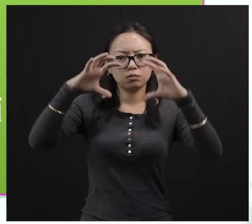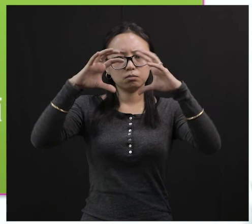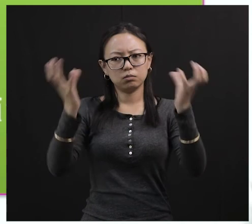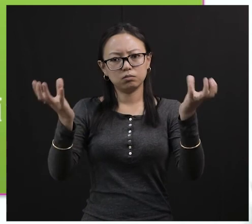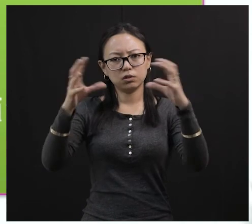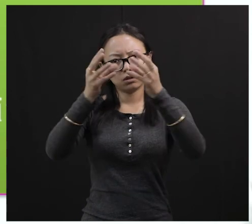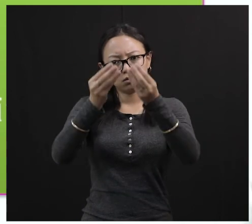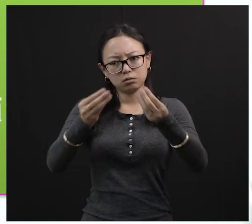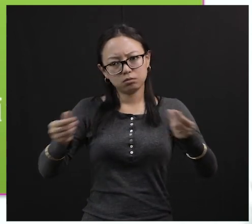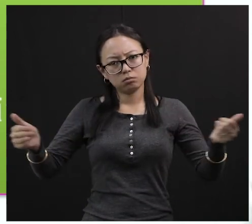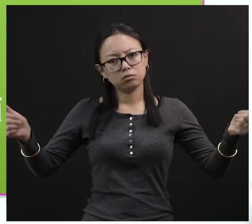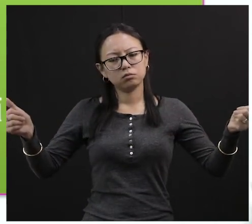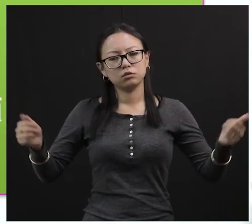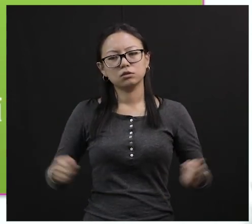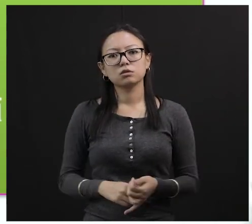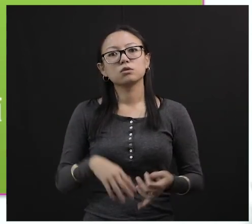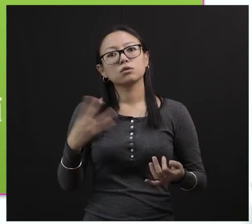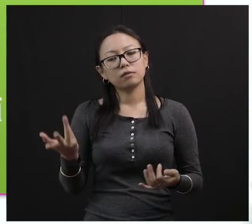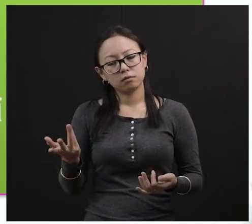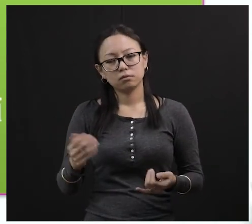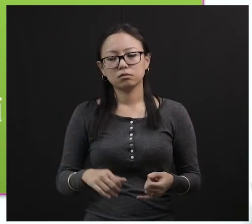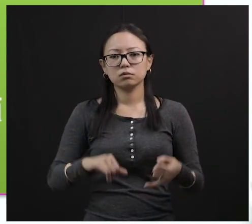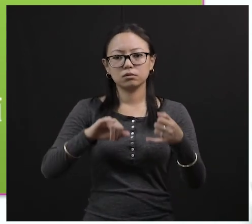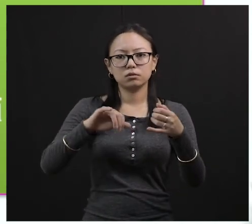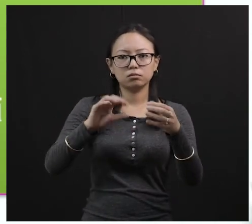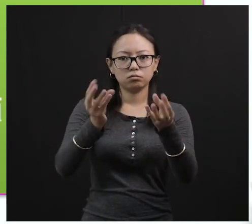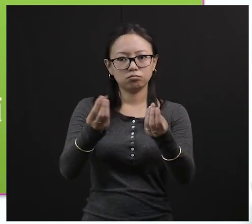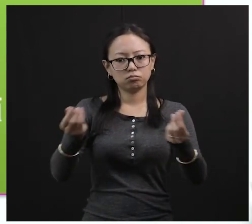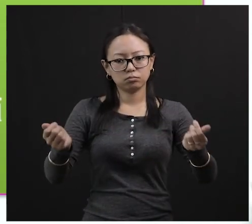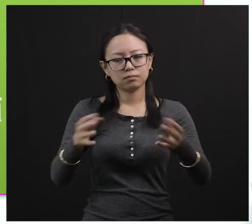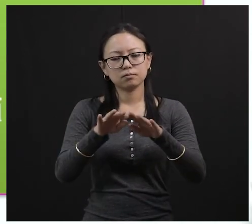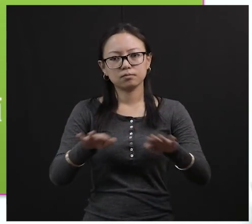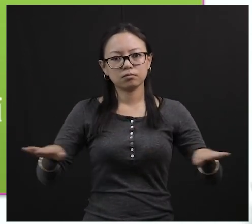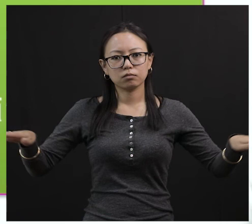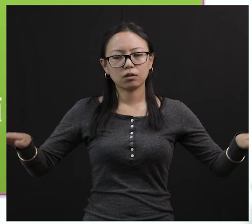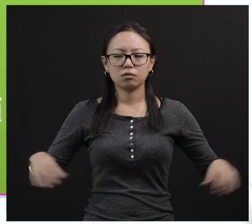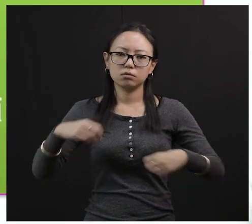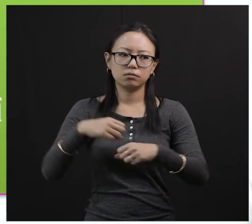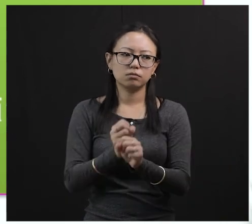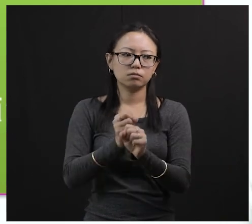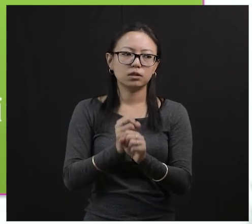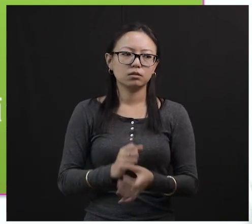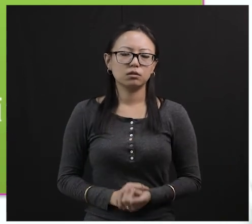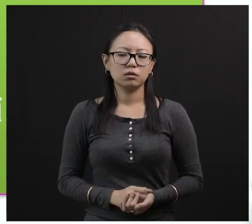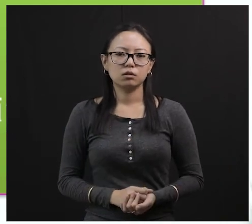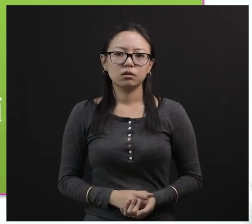pieces. Okay? By the action of what, children? By the action of sun, water, and